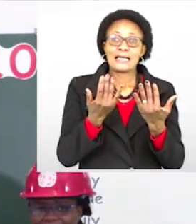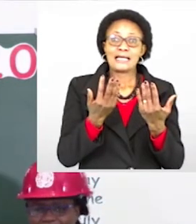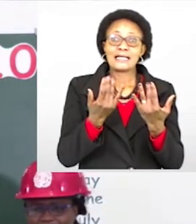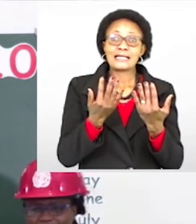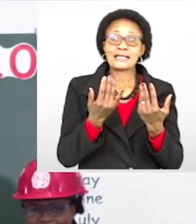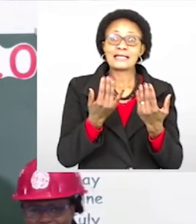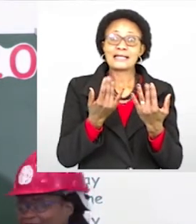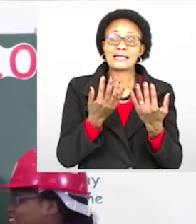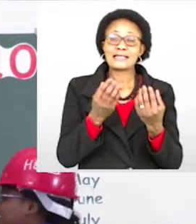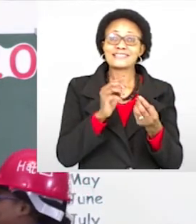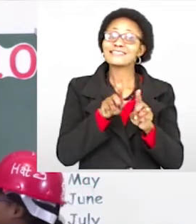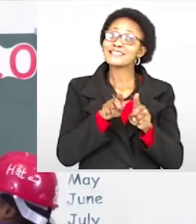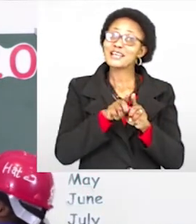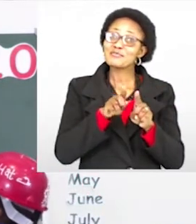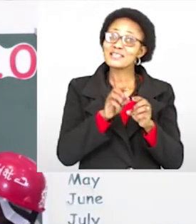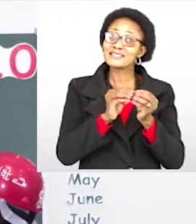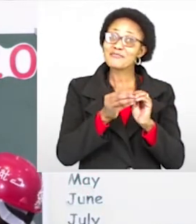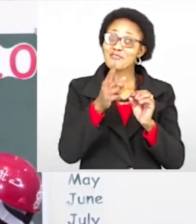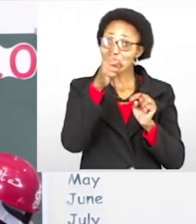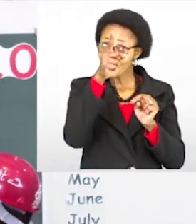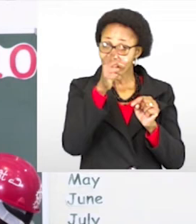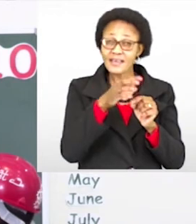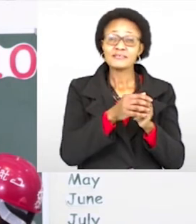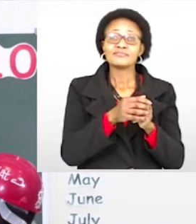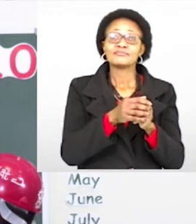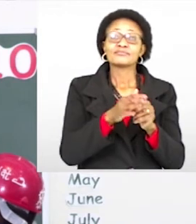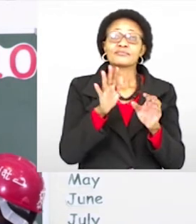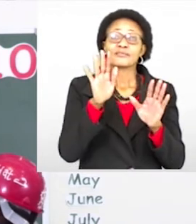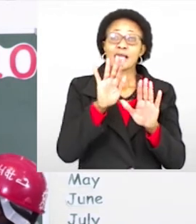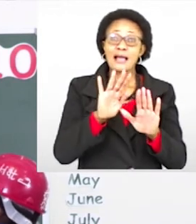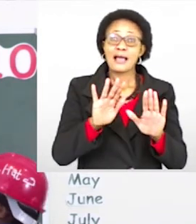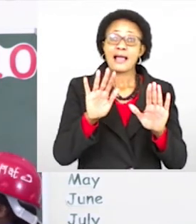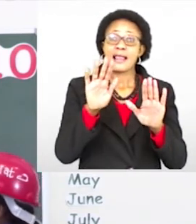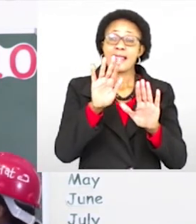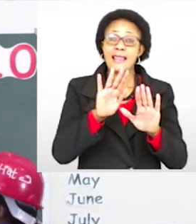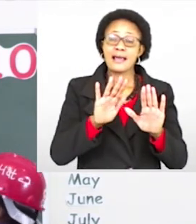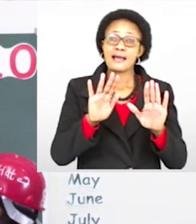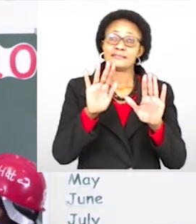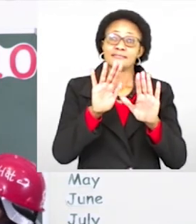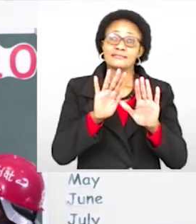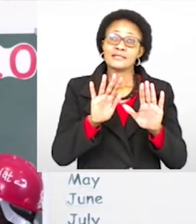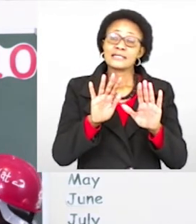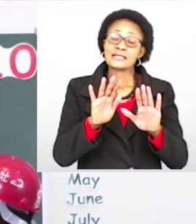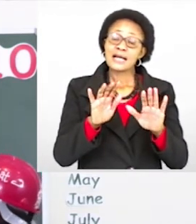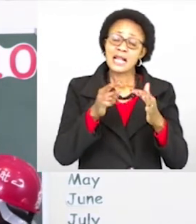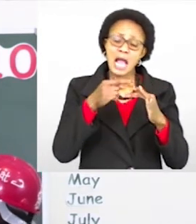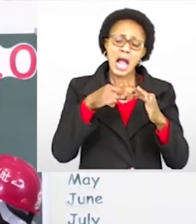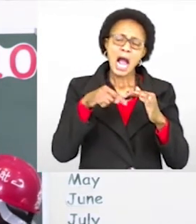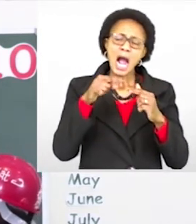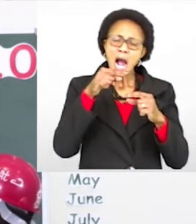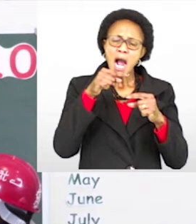like our number 4. So I will take my color. Remember to stay in the lines when you are